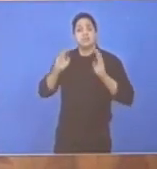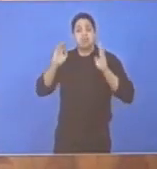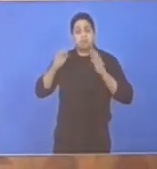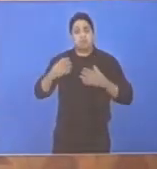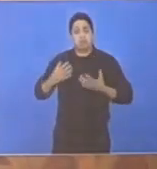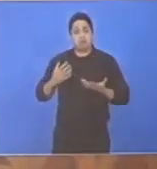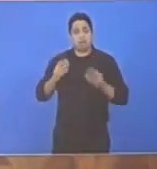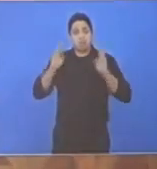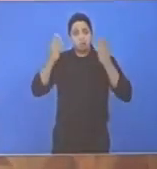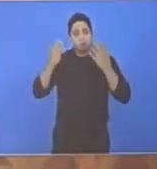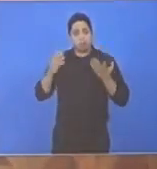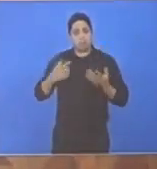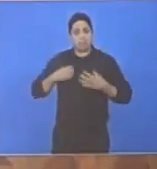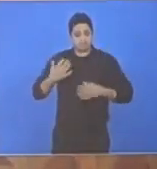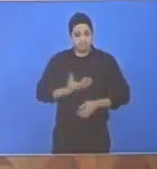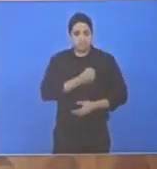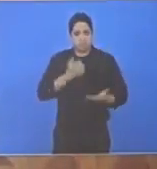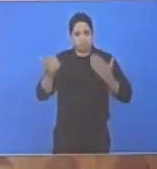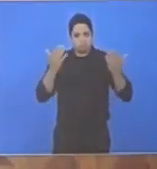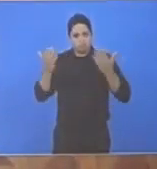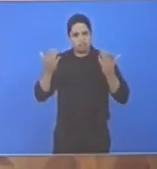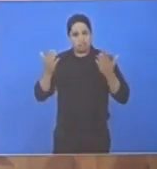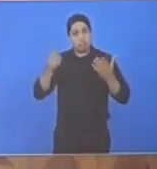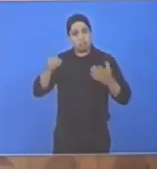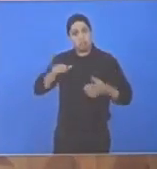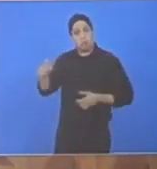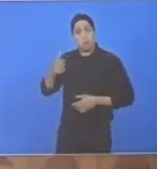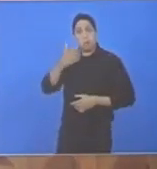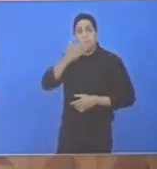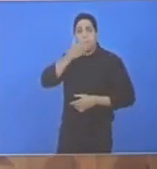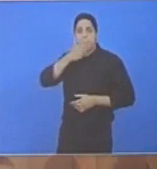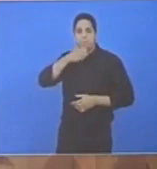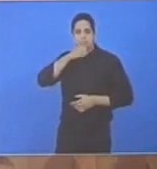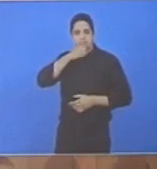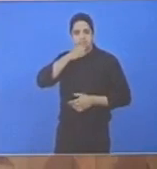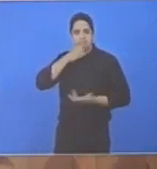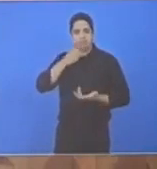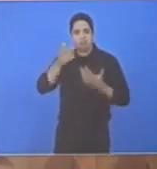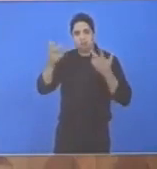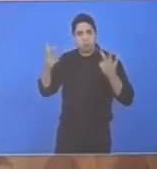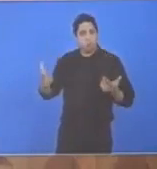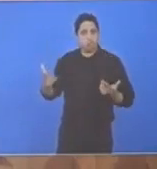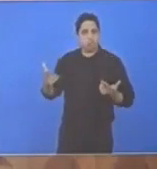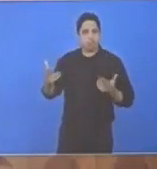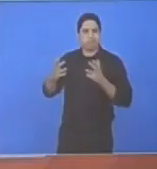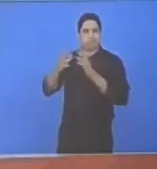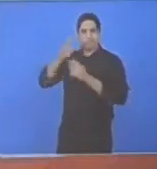garments is the Father. So there's no way to push, to force.